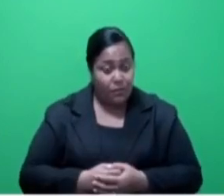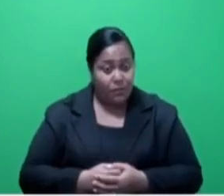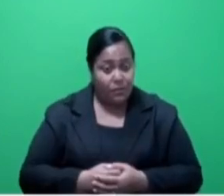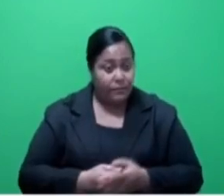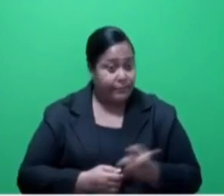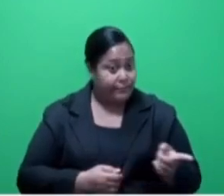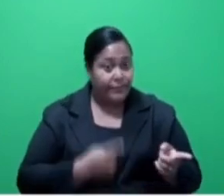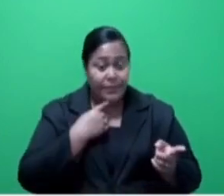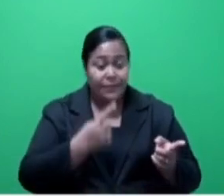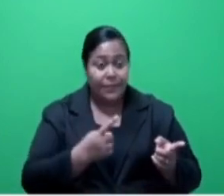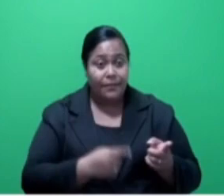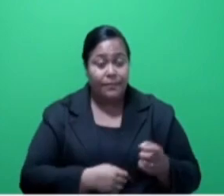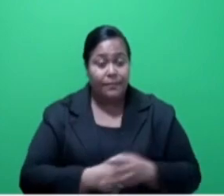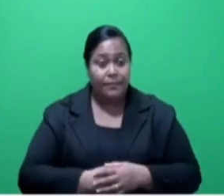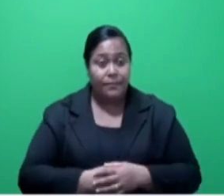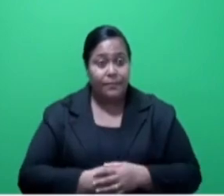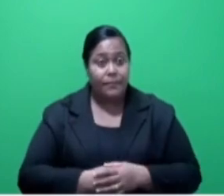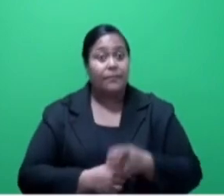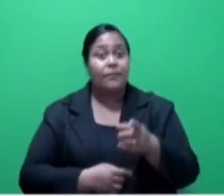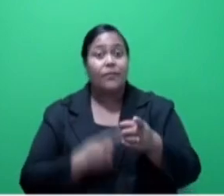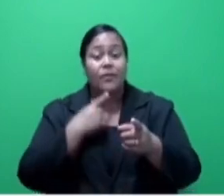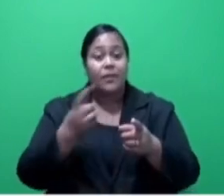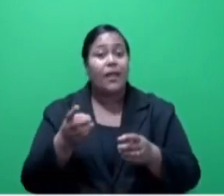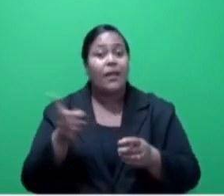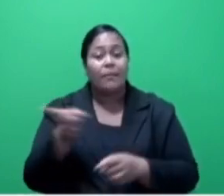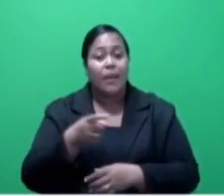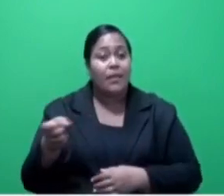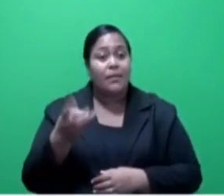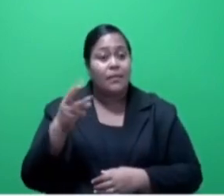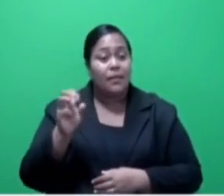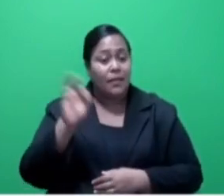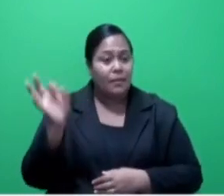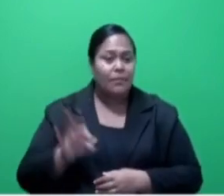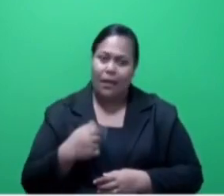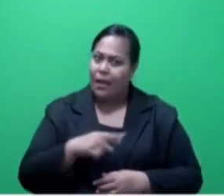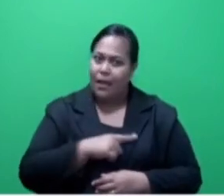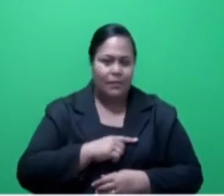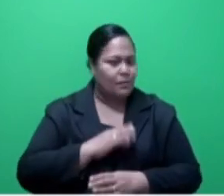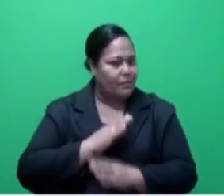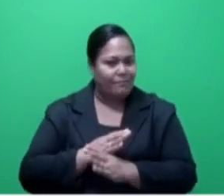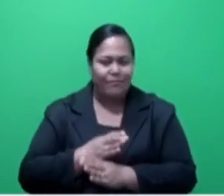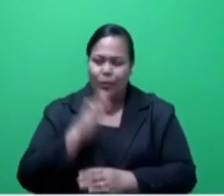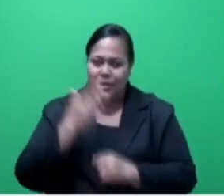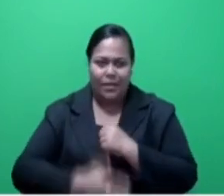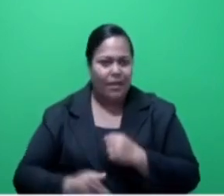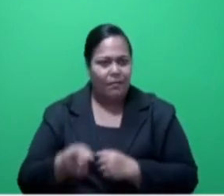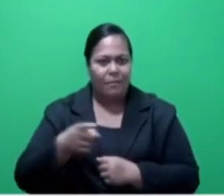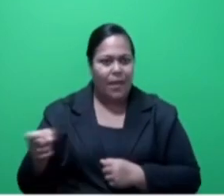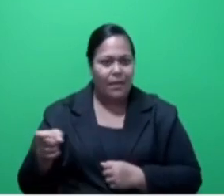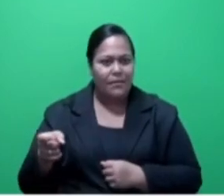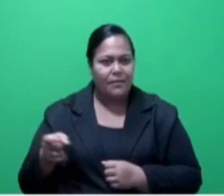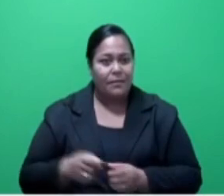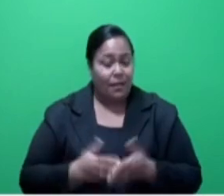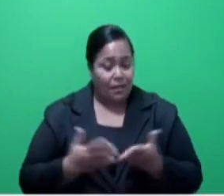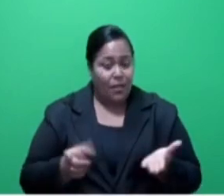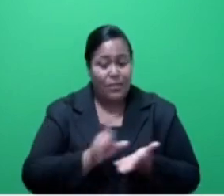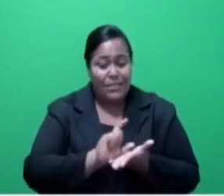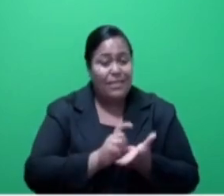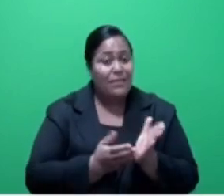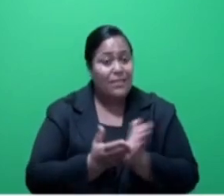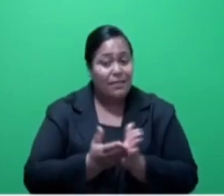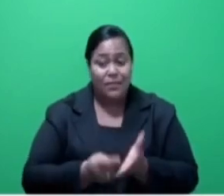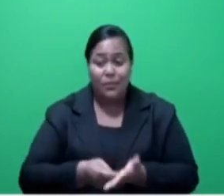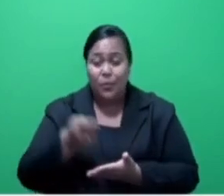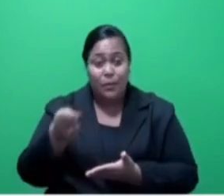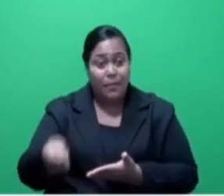10%. I think Narumbe said cut it by 30%. We decided not to cut it. And guess what the civil service pay bill is? We pay the